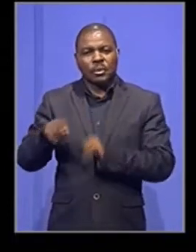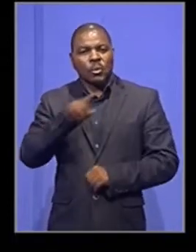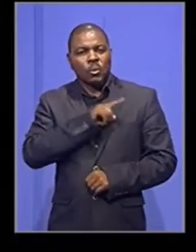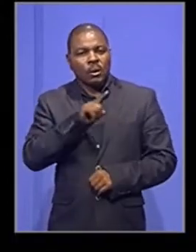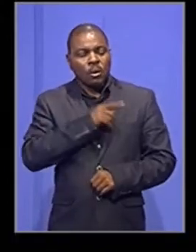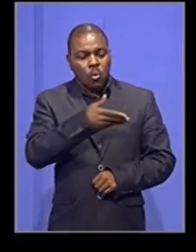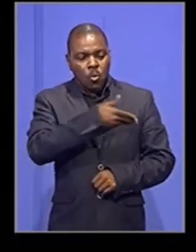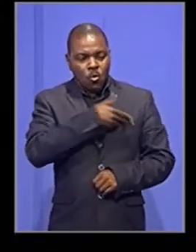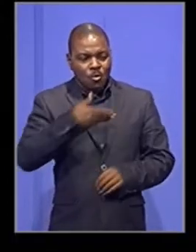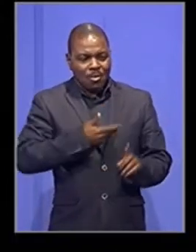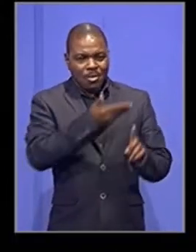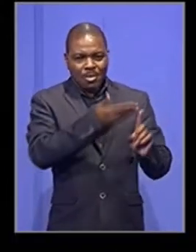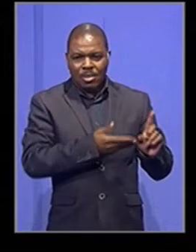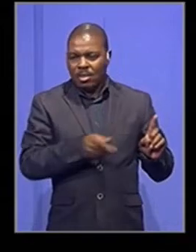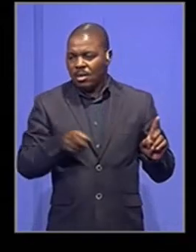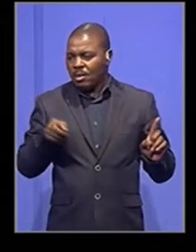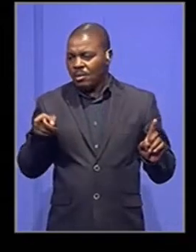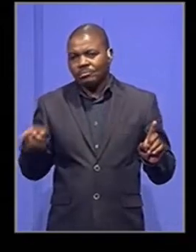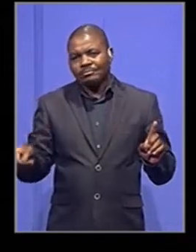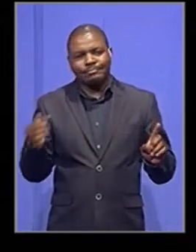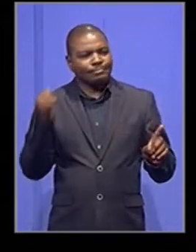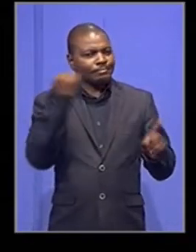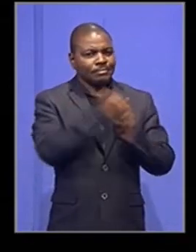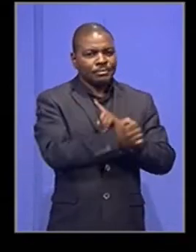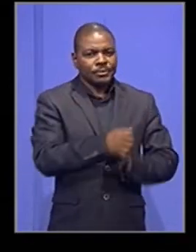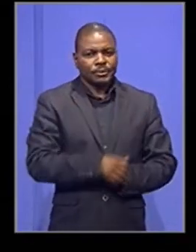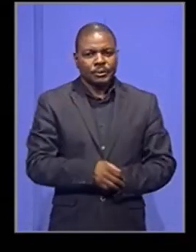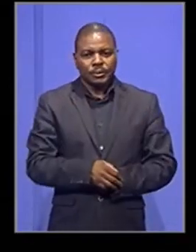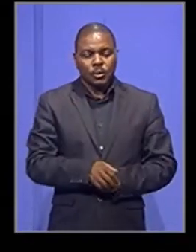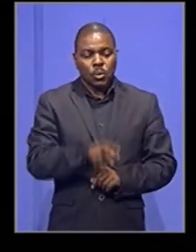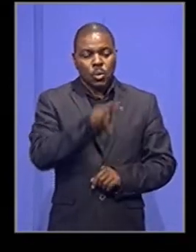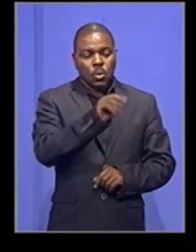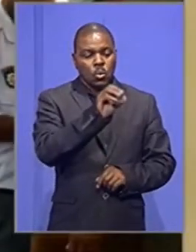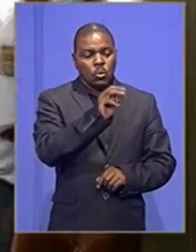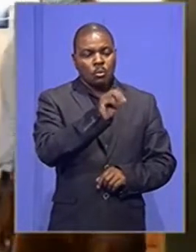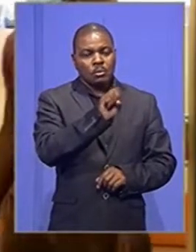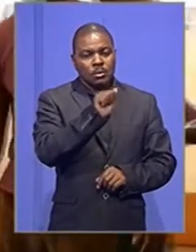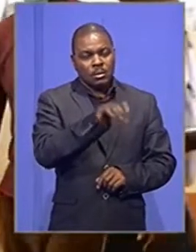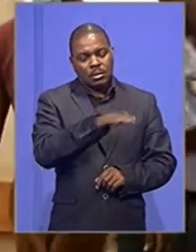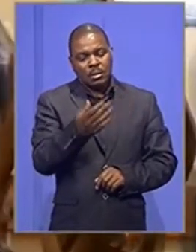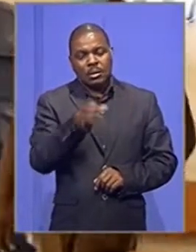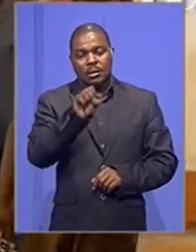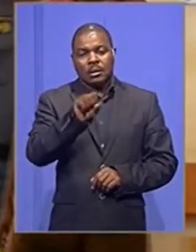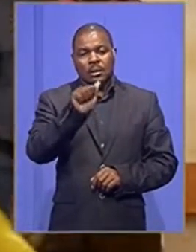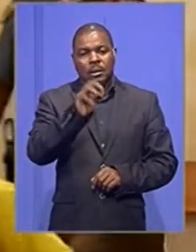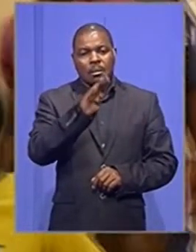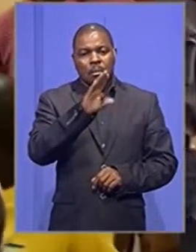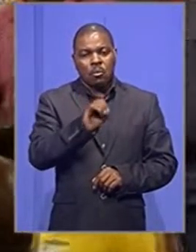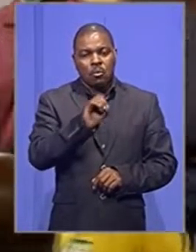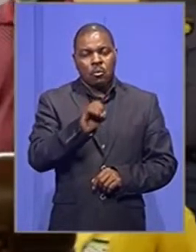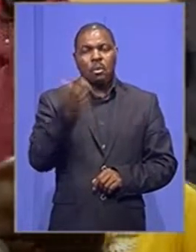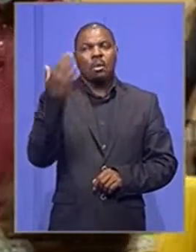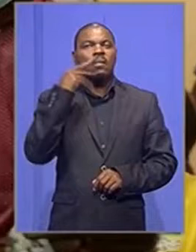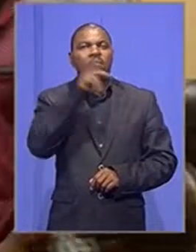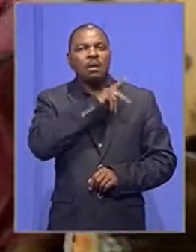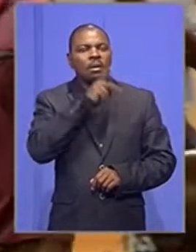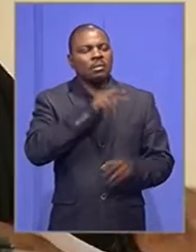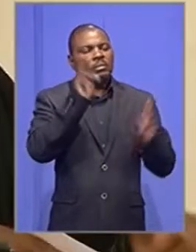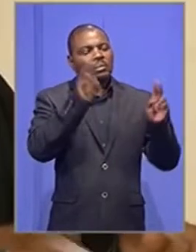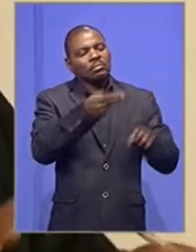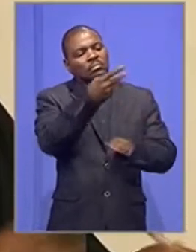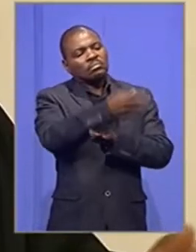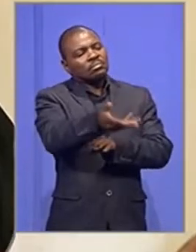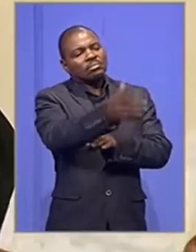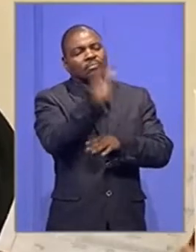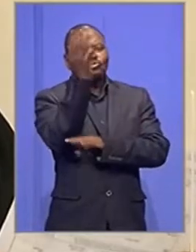ba mosadi ke monna yo a mo itseng sentle. Setopo sa ga Nomsa Sambo se fitlhetswe kwa sekgweng ka Labohlano yo a fetileng. Go ya ka